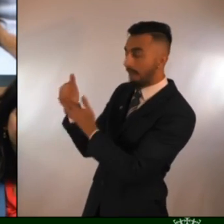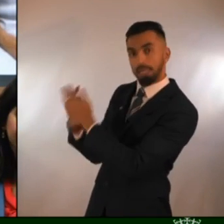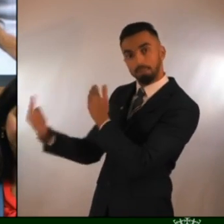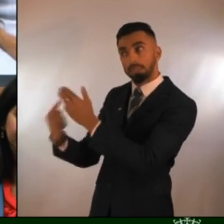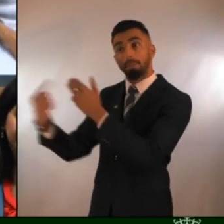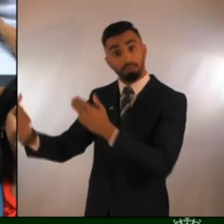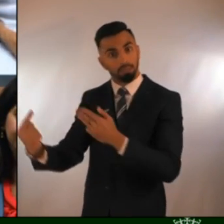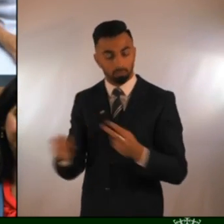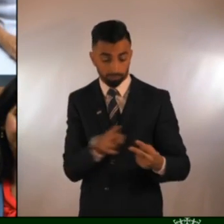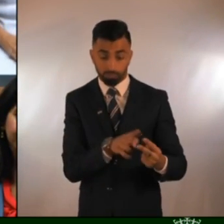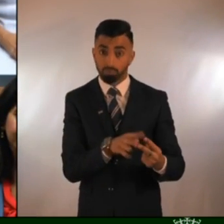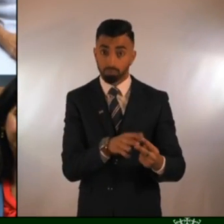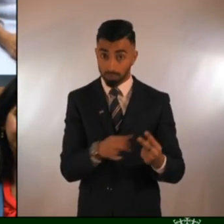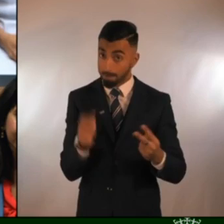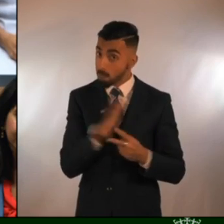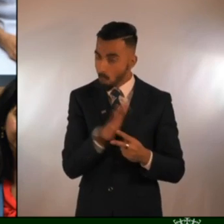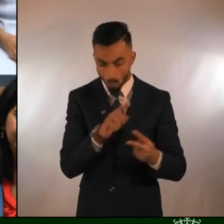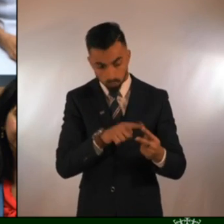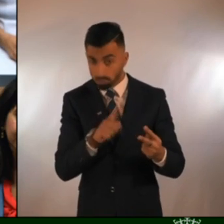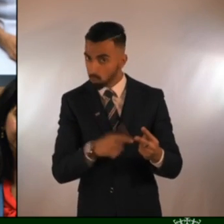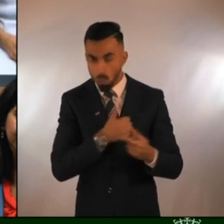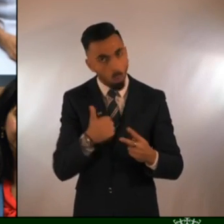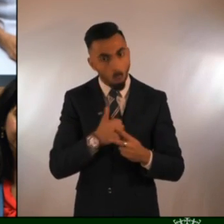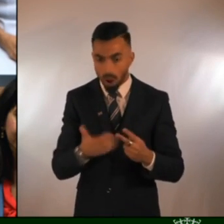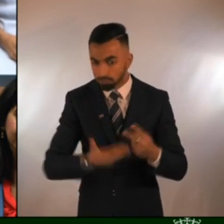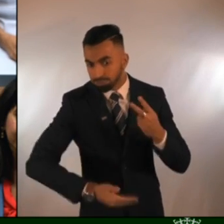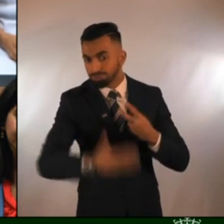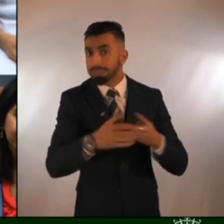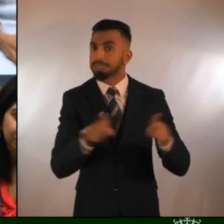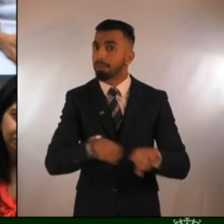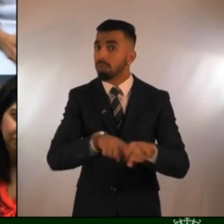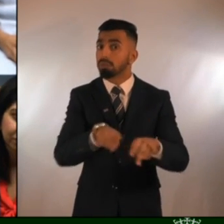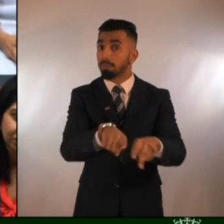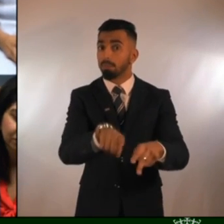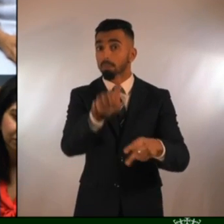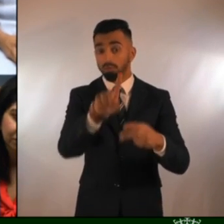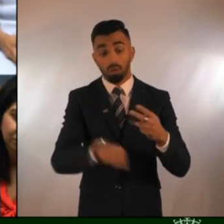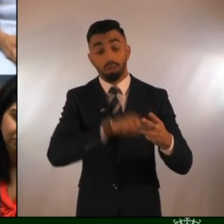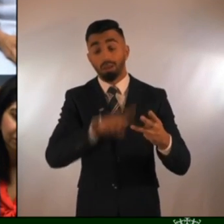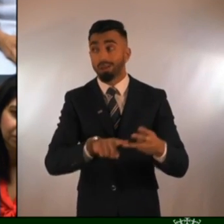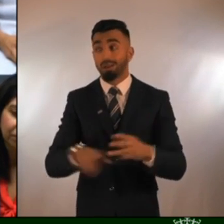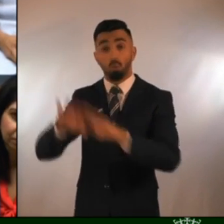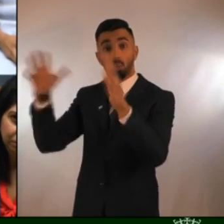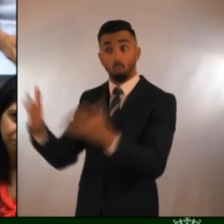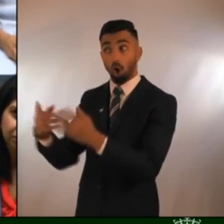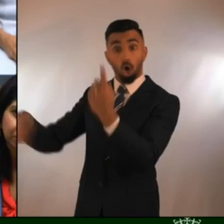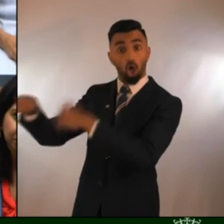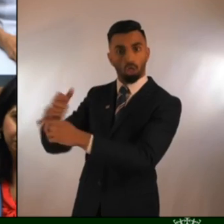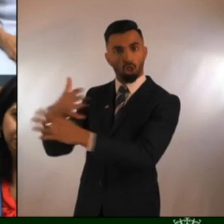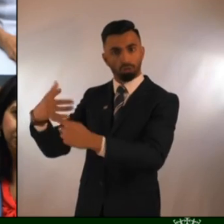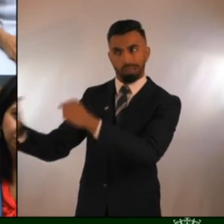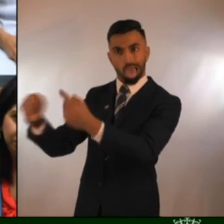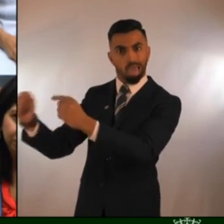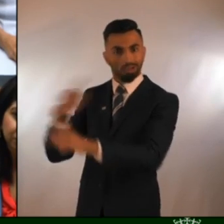be protected. But there is a live global debate about what our low interest rate environment means for fiscal